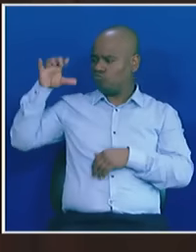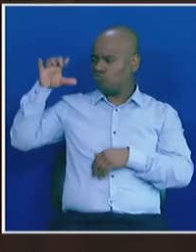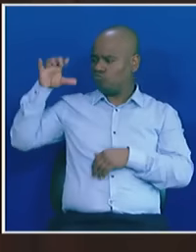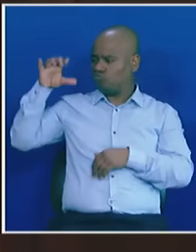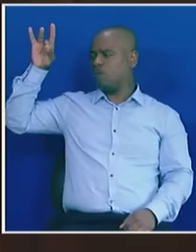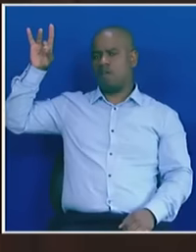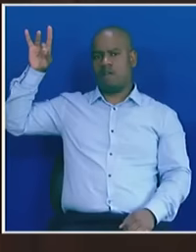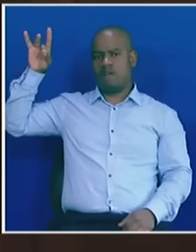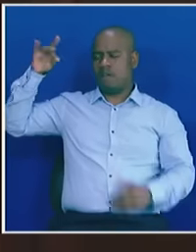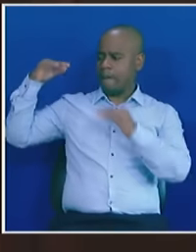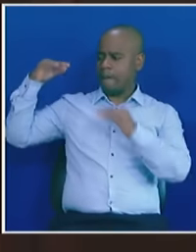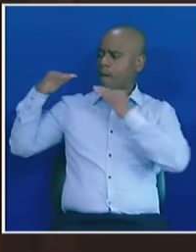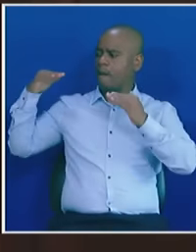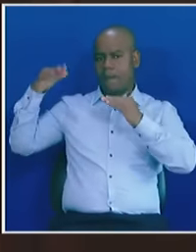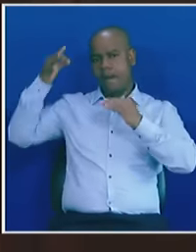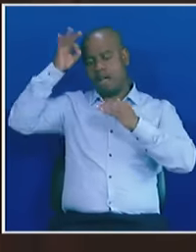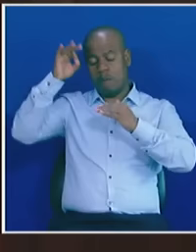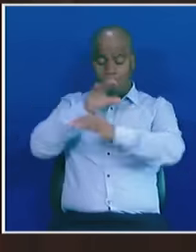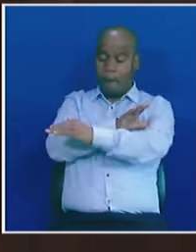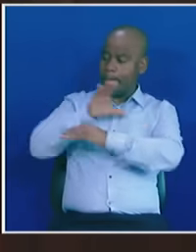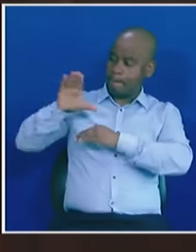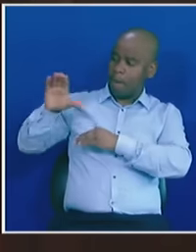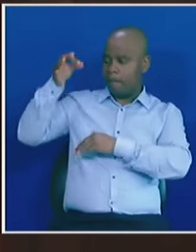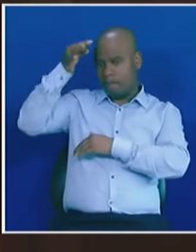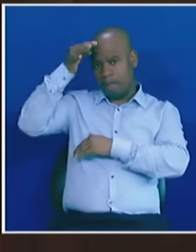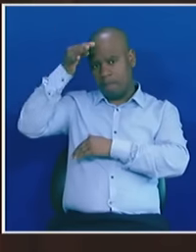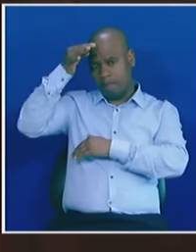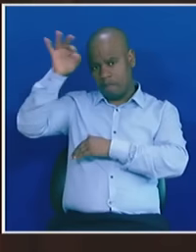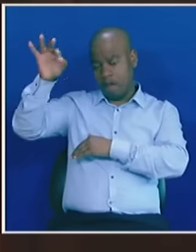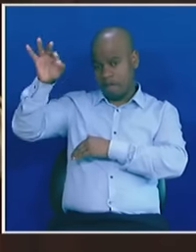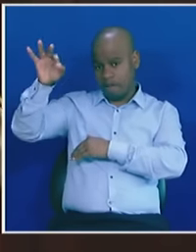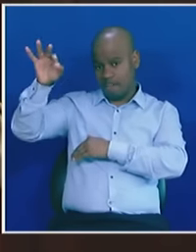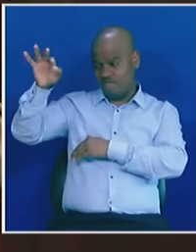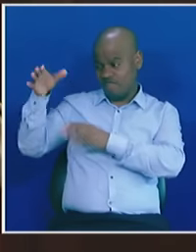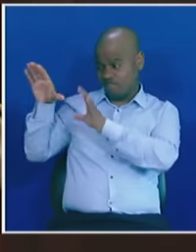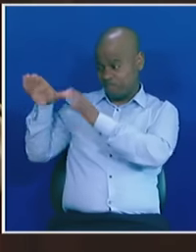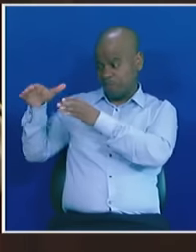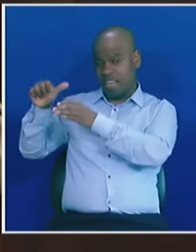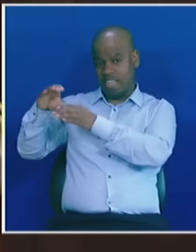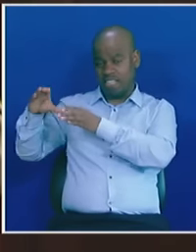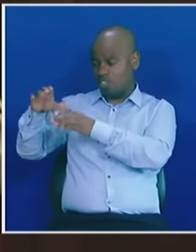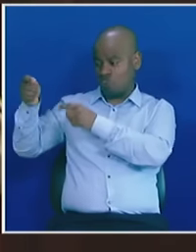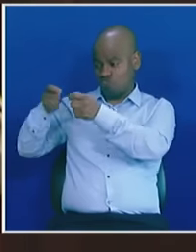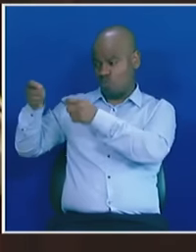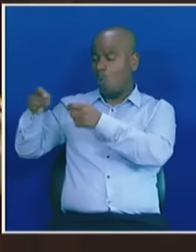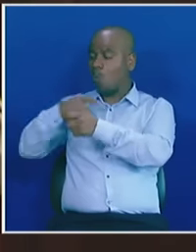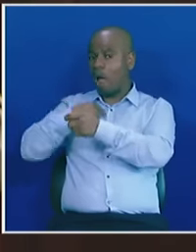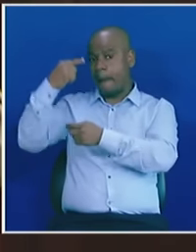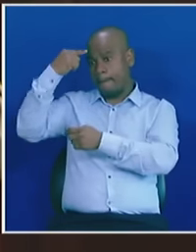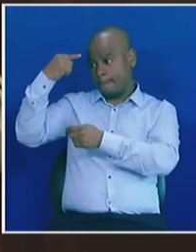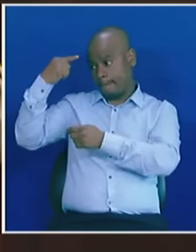the ANC a mandate to rule this country because of their trust and belief on their